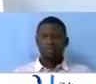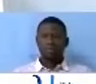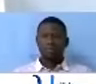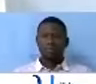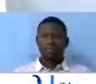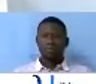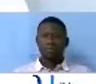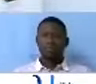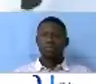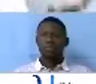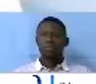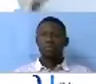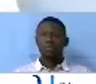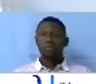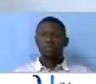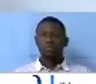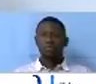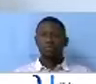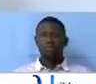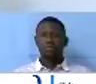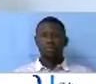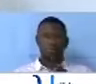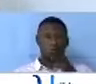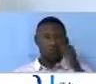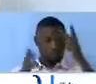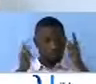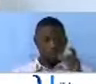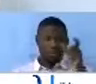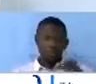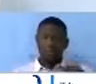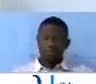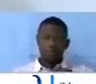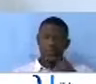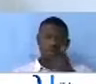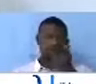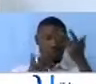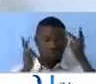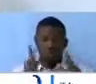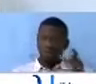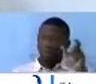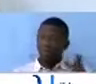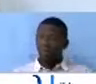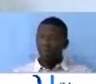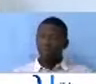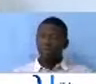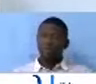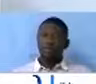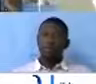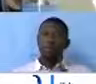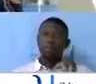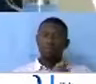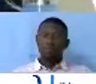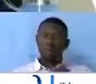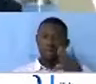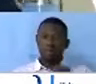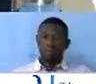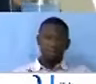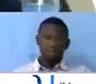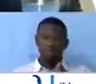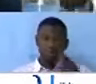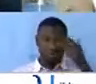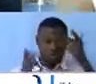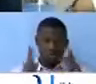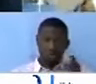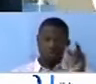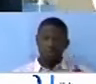That's the truth. You are a lawyer, I'm not a lawyer. Okay, but if you are not a lawyer, just accept the fact that... You want me to accept?